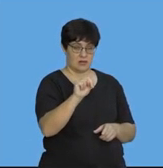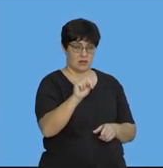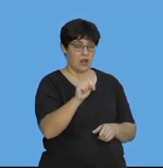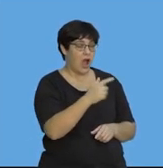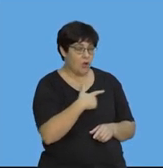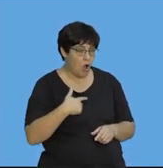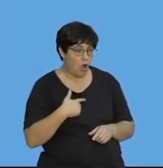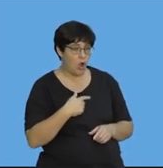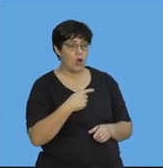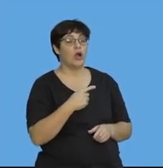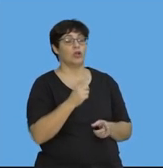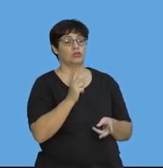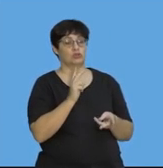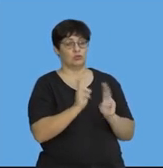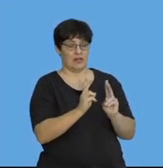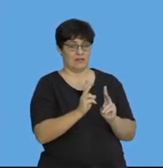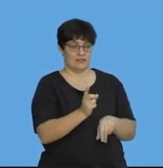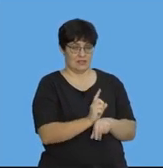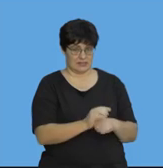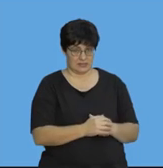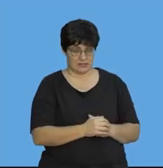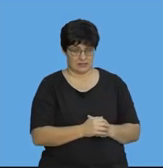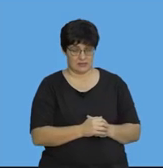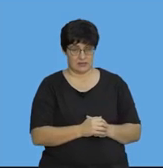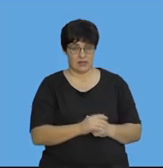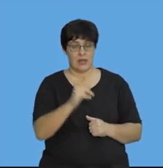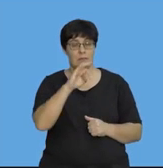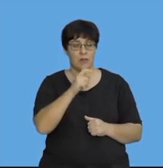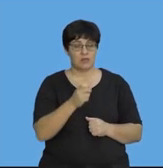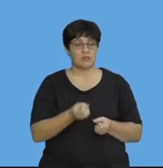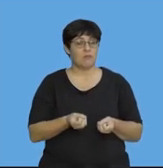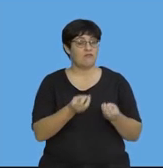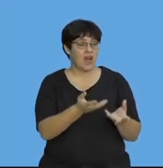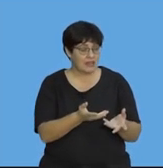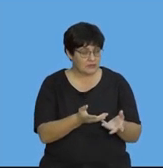12 seconds. We want the impulse provided.